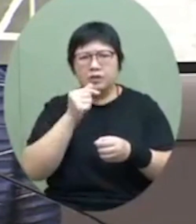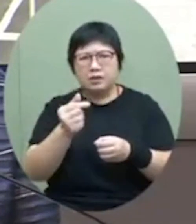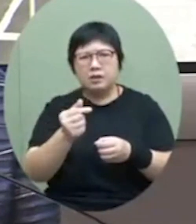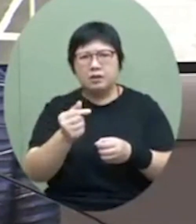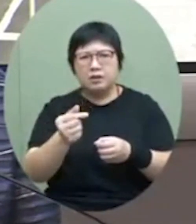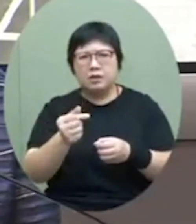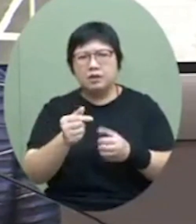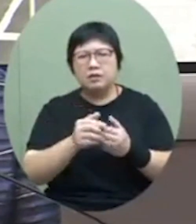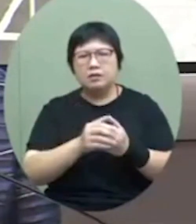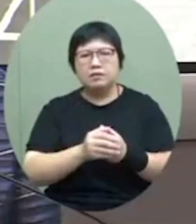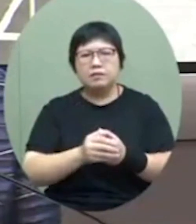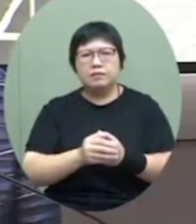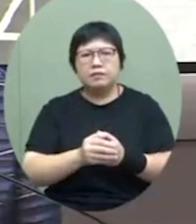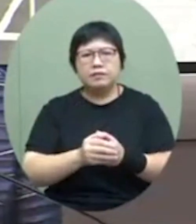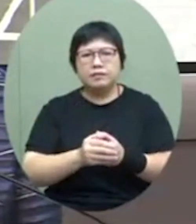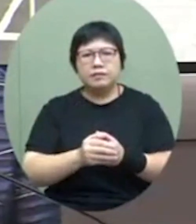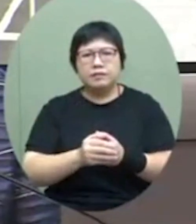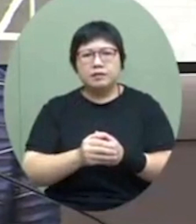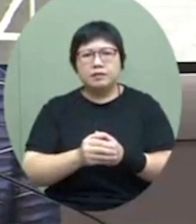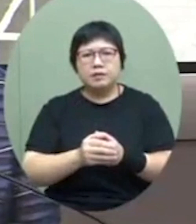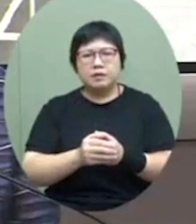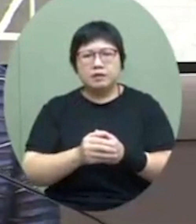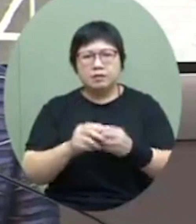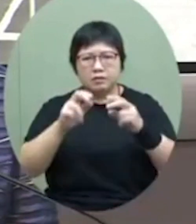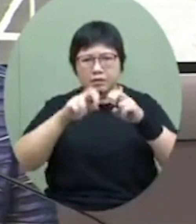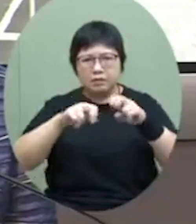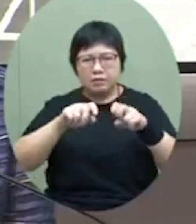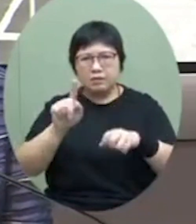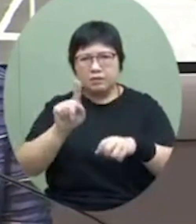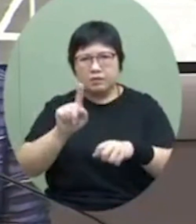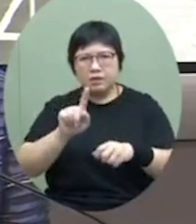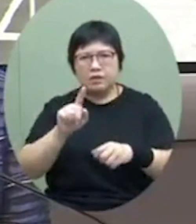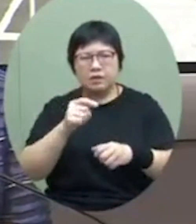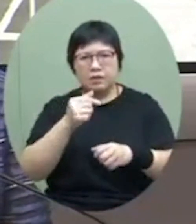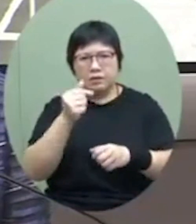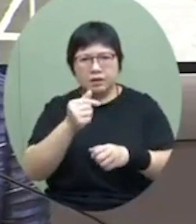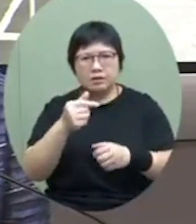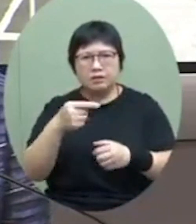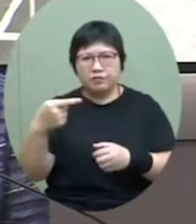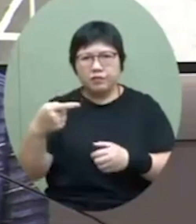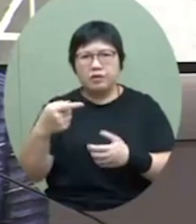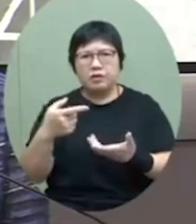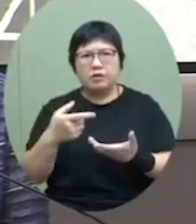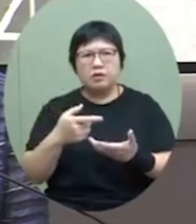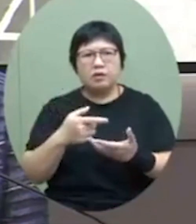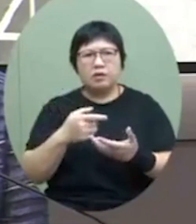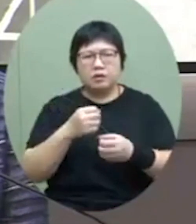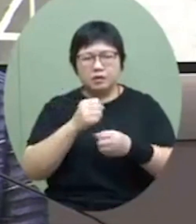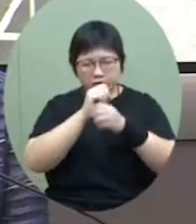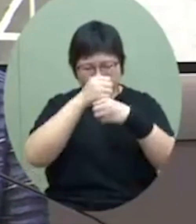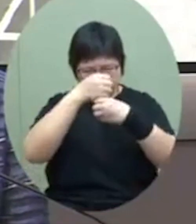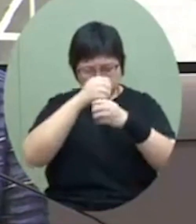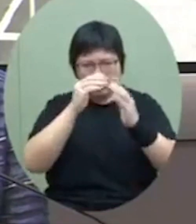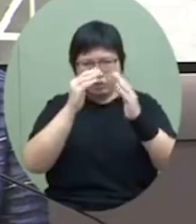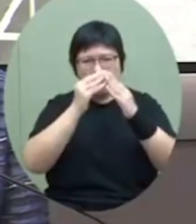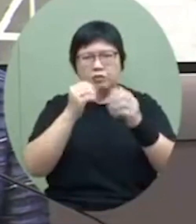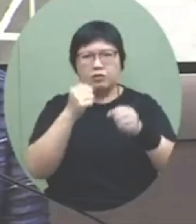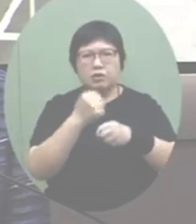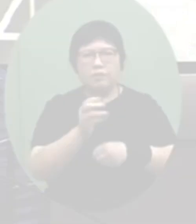those positives it's not done by the laboratory it's done by the department of health through the barcode the code